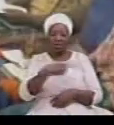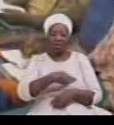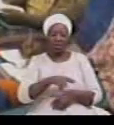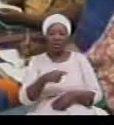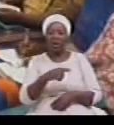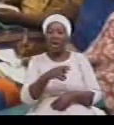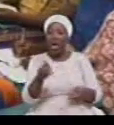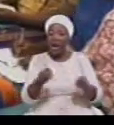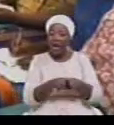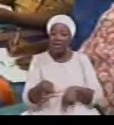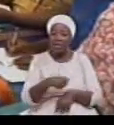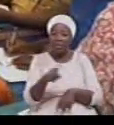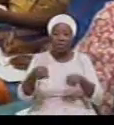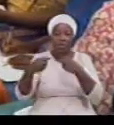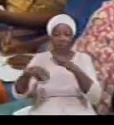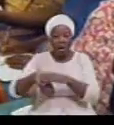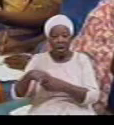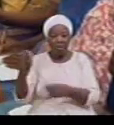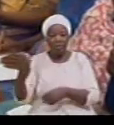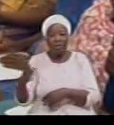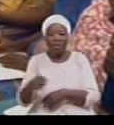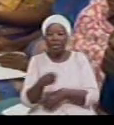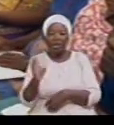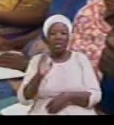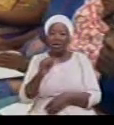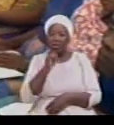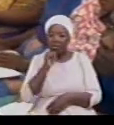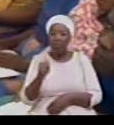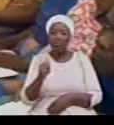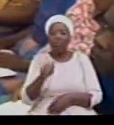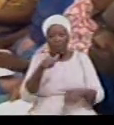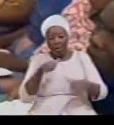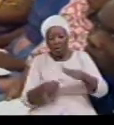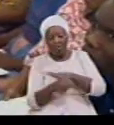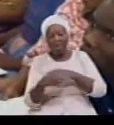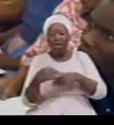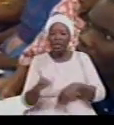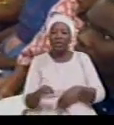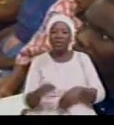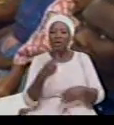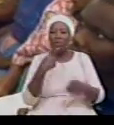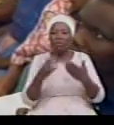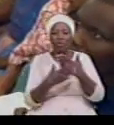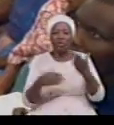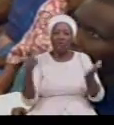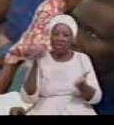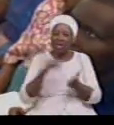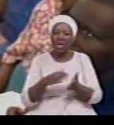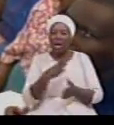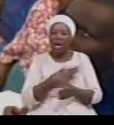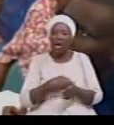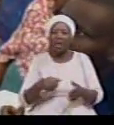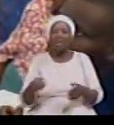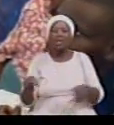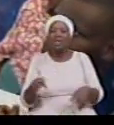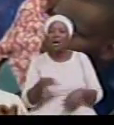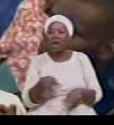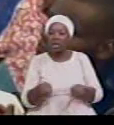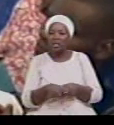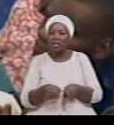go out, they're no more under the blood, and the Passover will